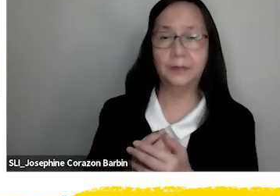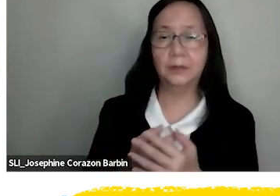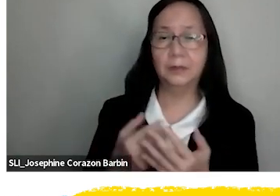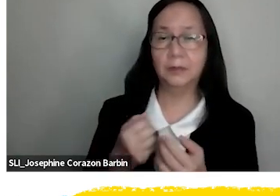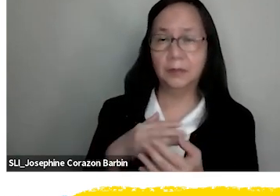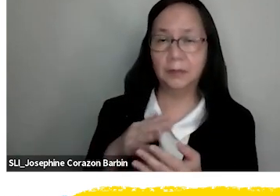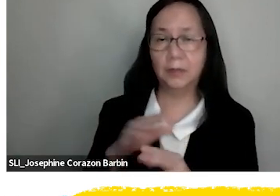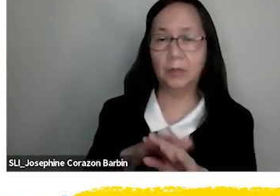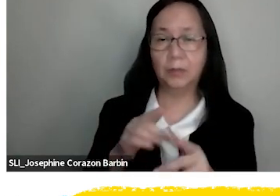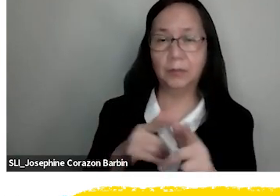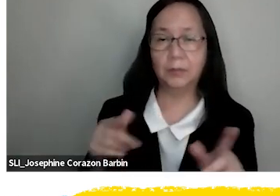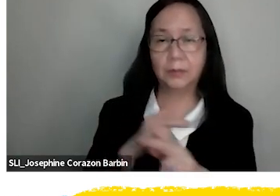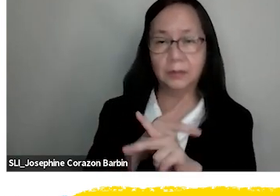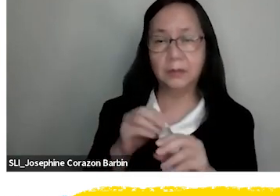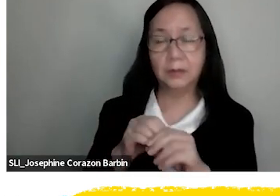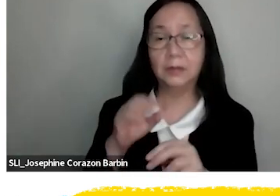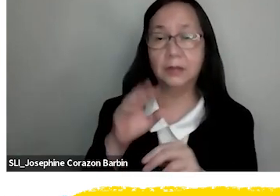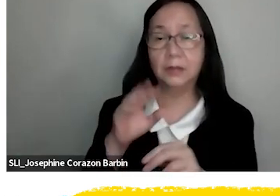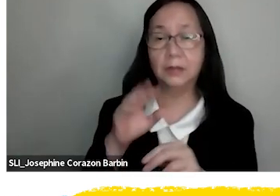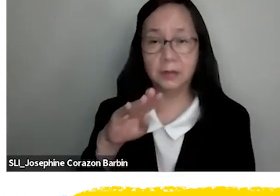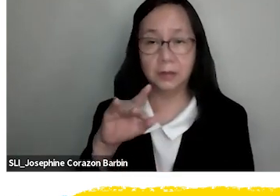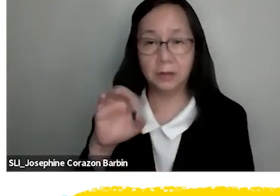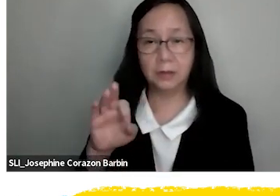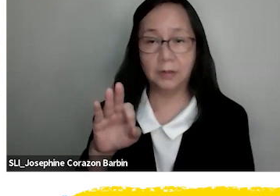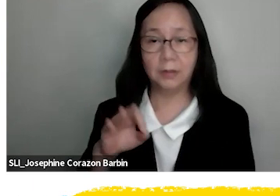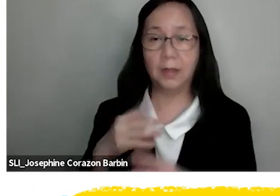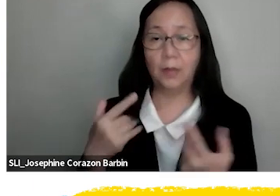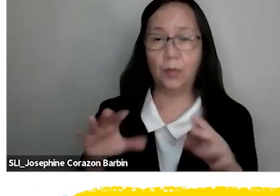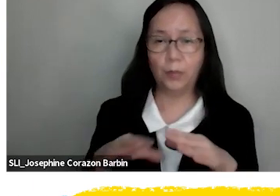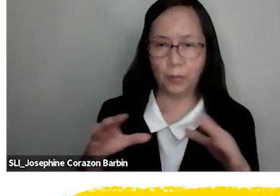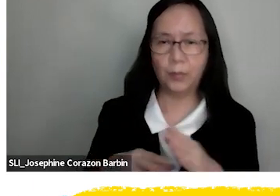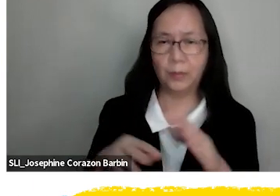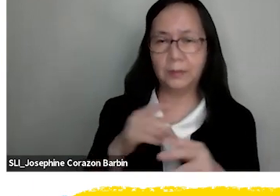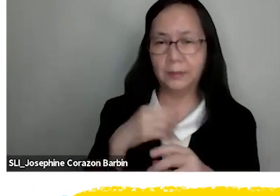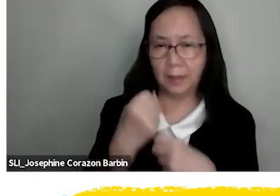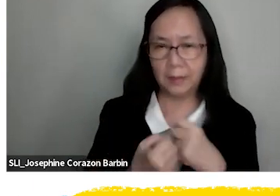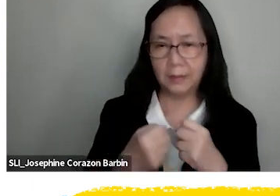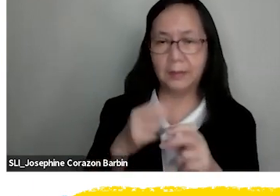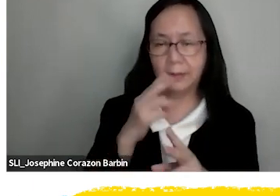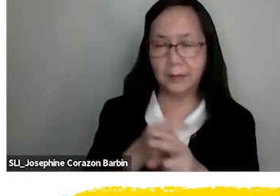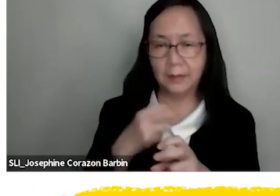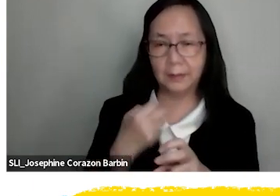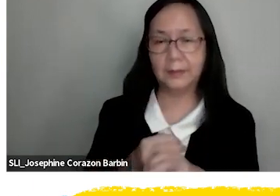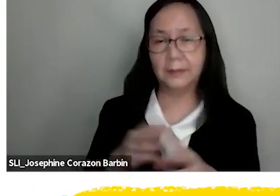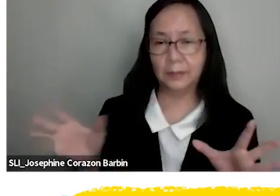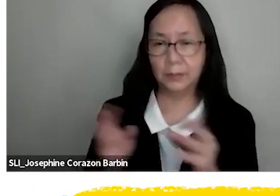and abuse. And UNICEF has worked a lot on this as well. So we combine all